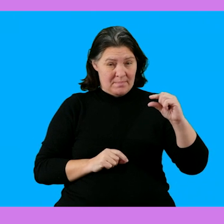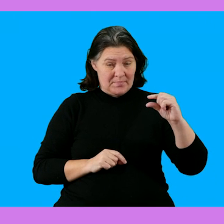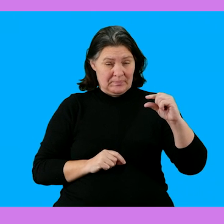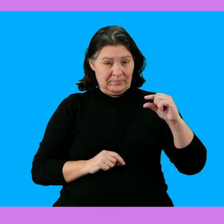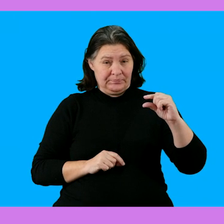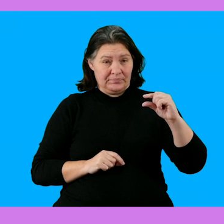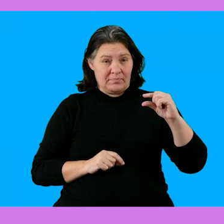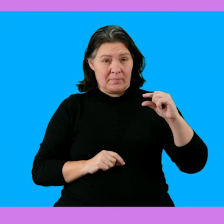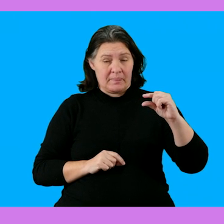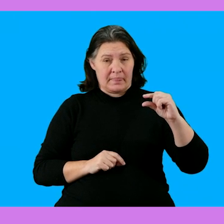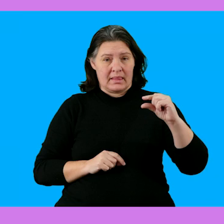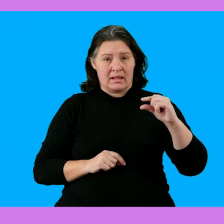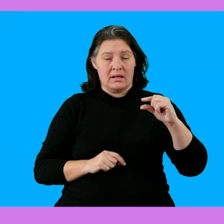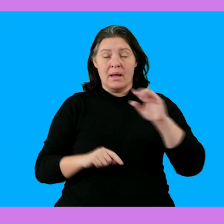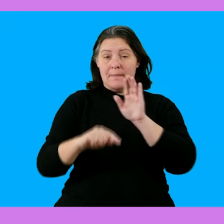right,